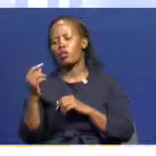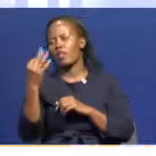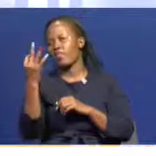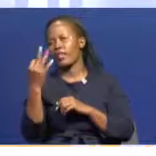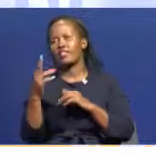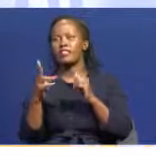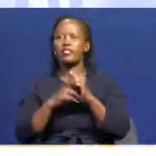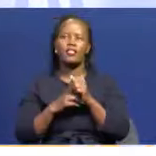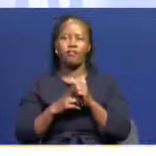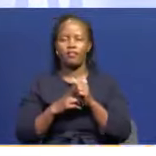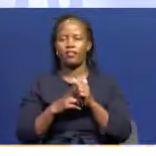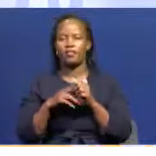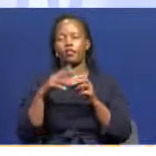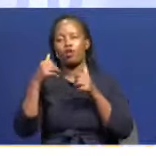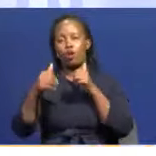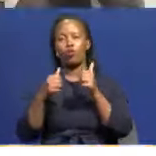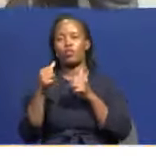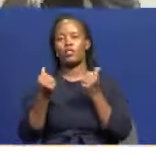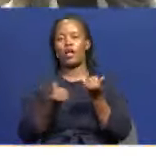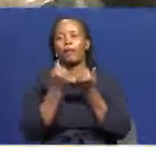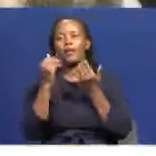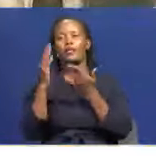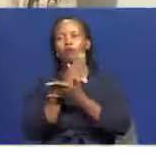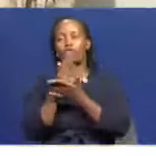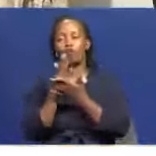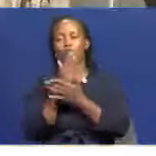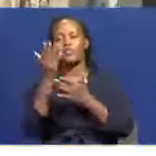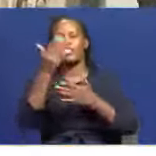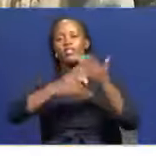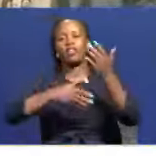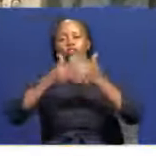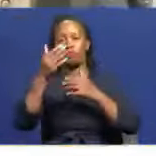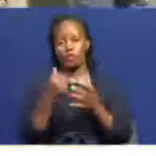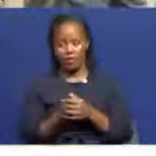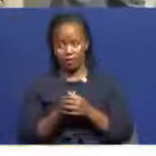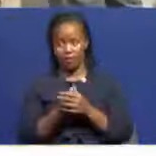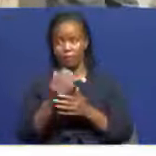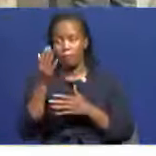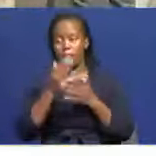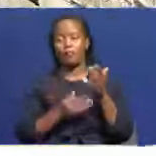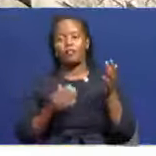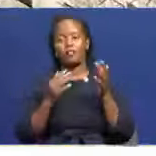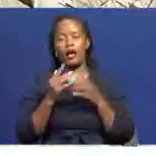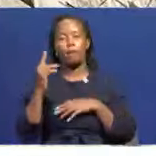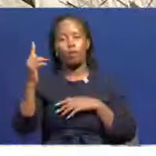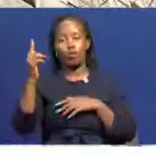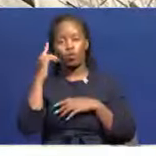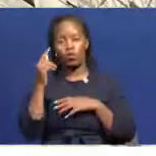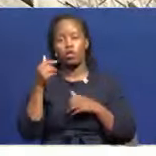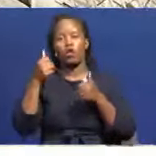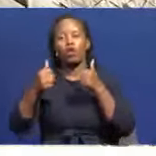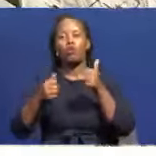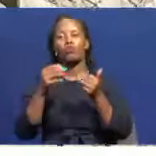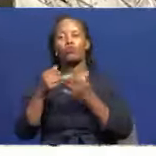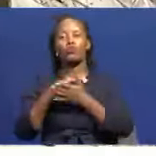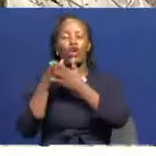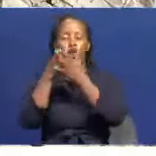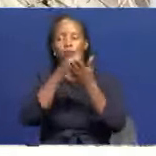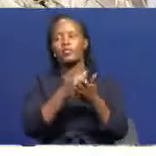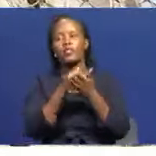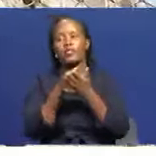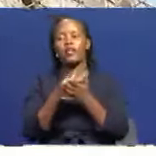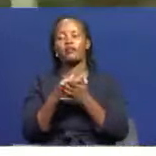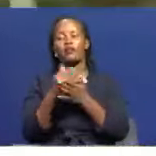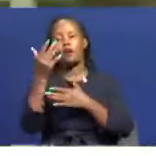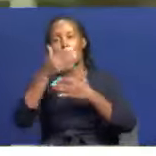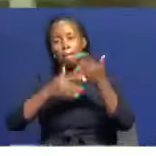gas emissions come from this sector. Some of the legislation expected to help in the adoption of green building practices are